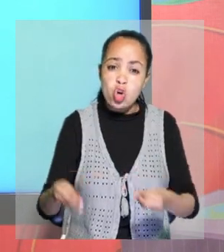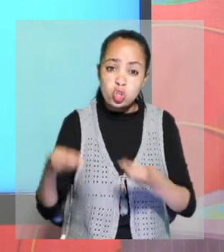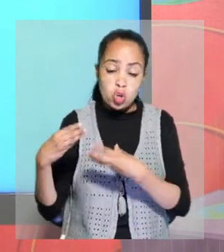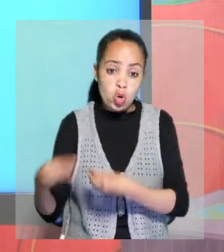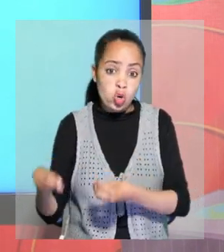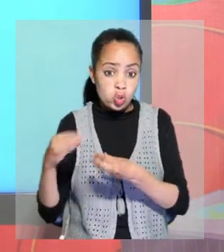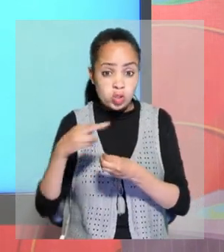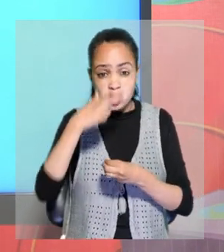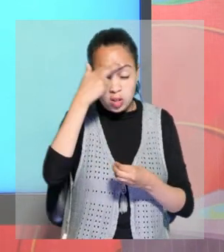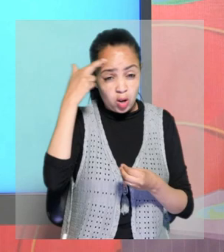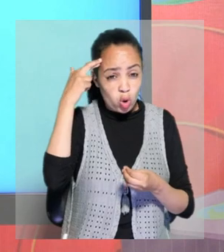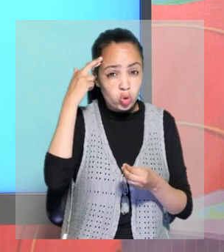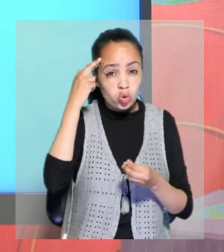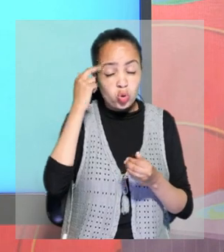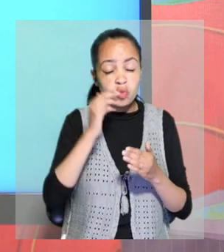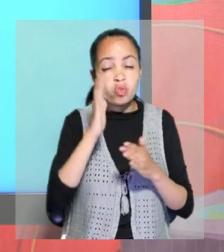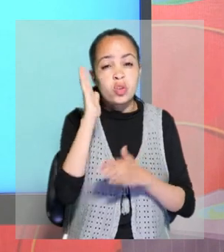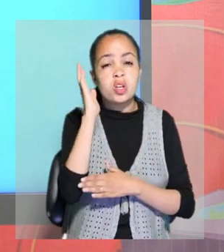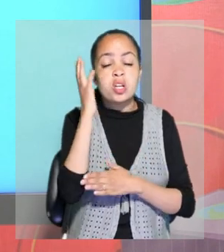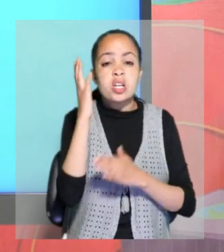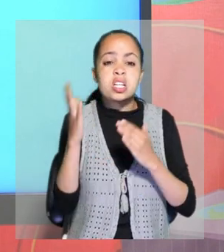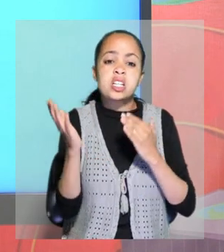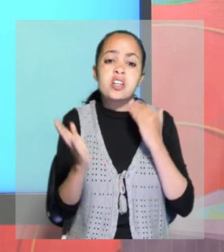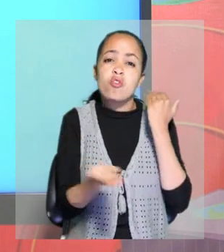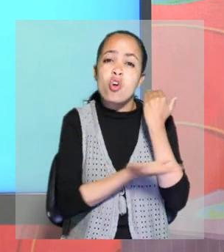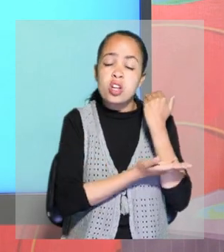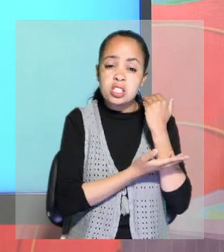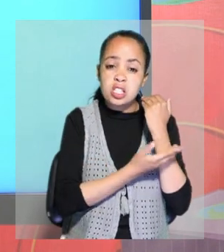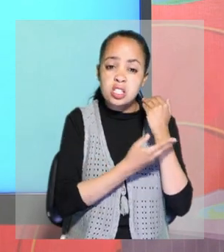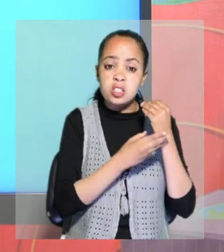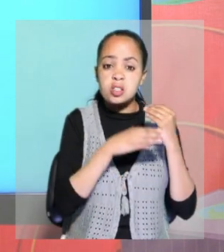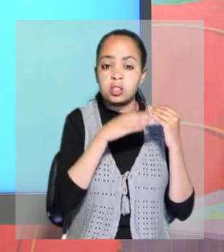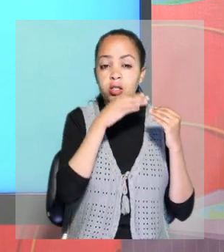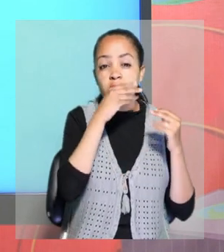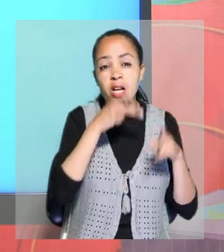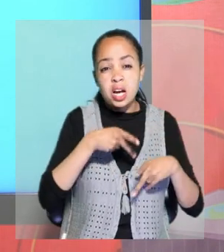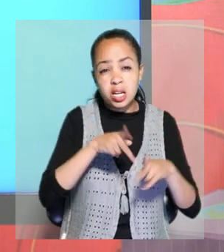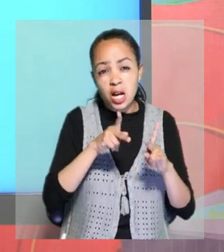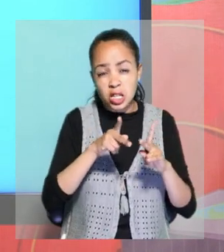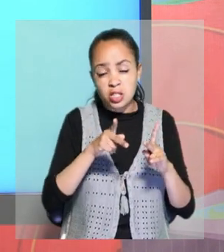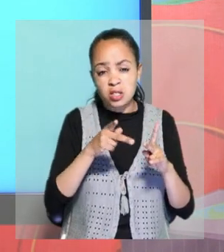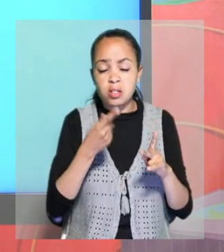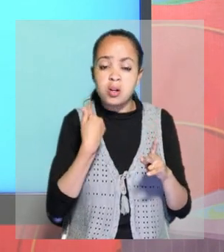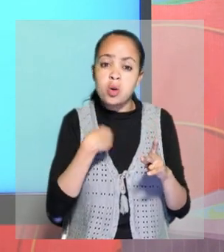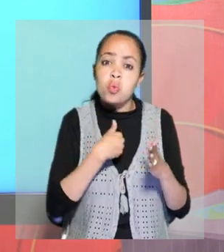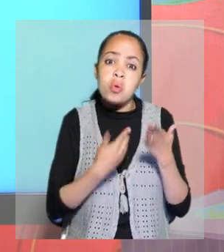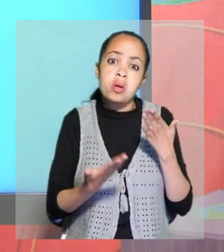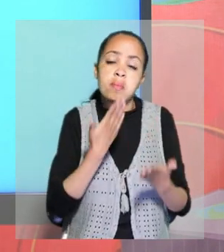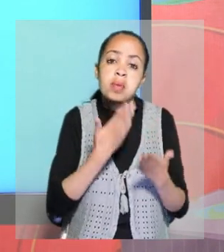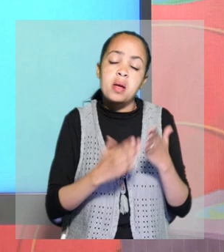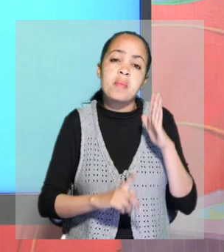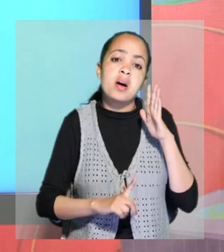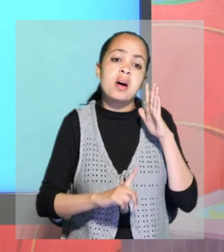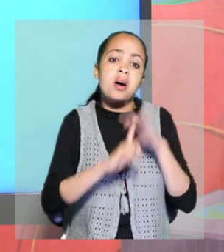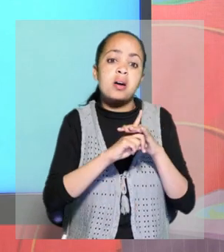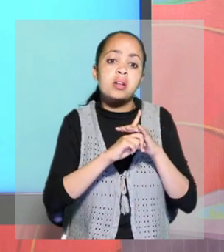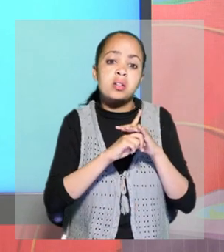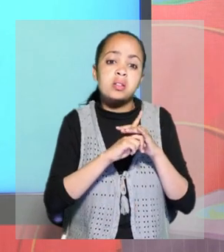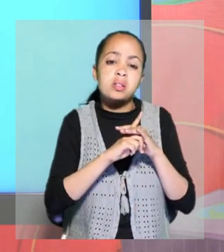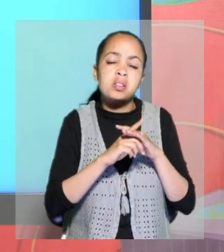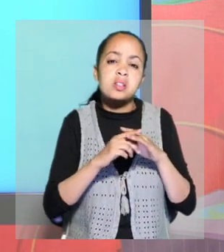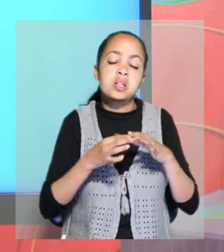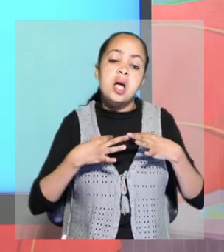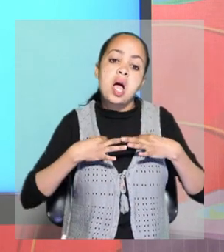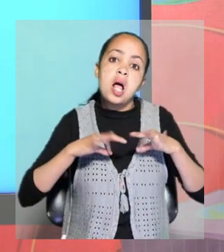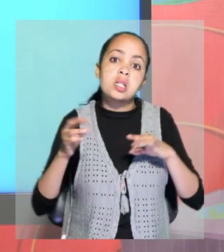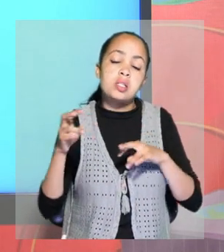of deforestation and agriculture in continuous manner, we may be encounter a worsening